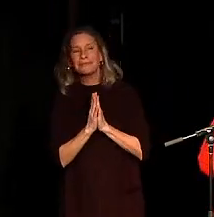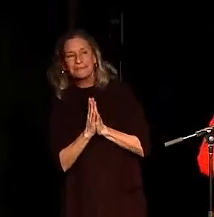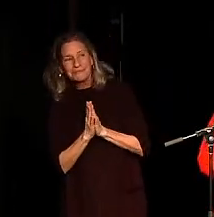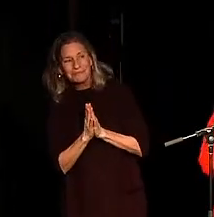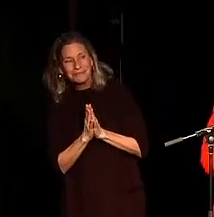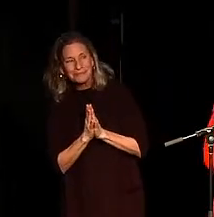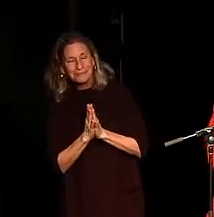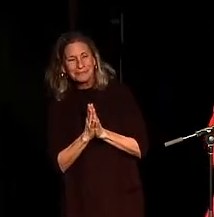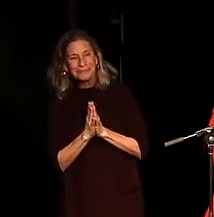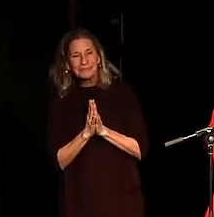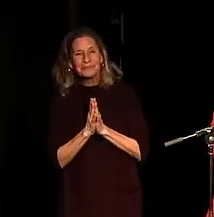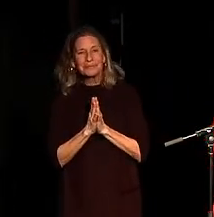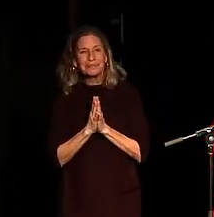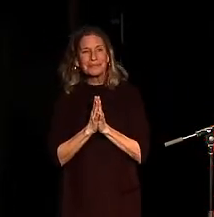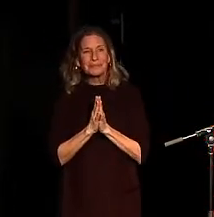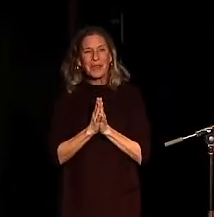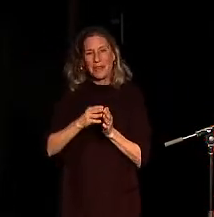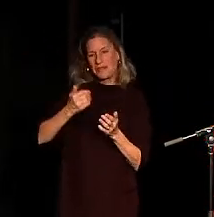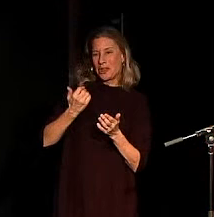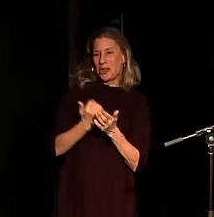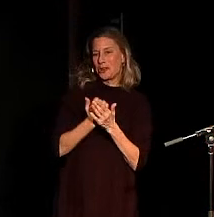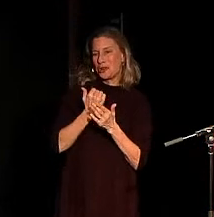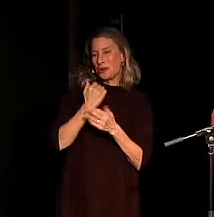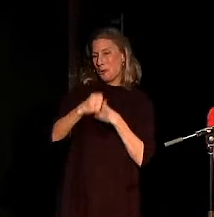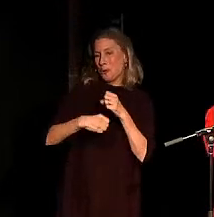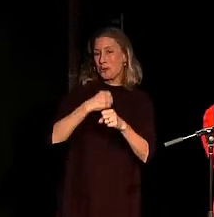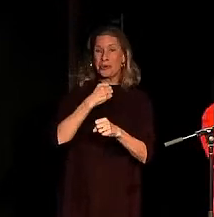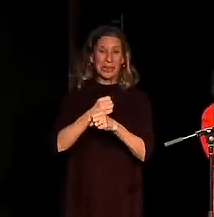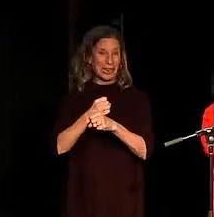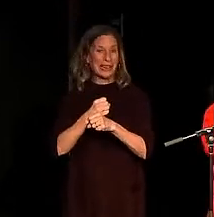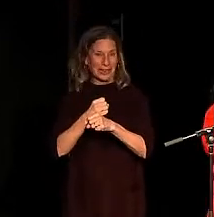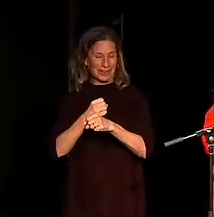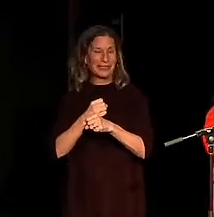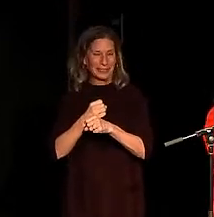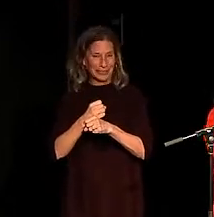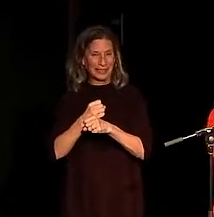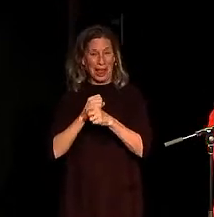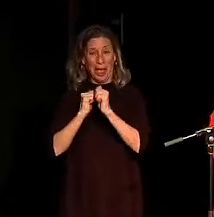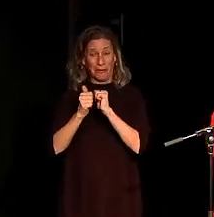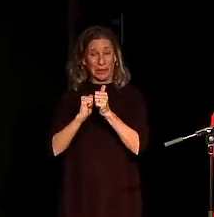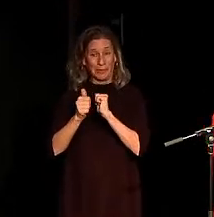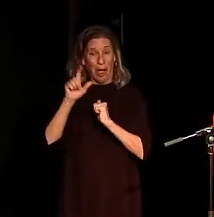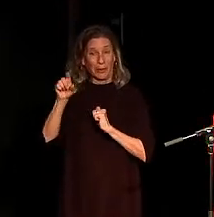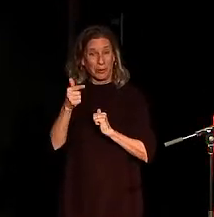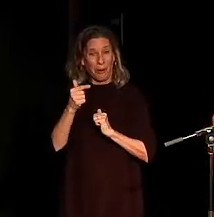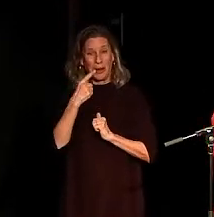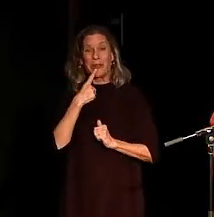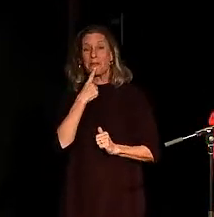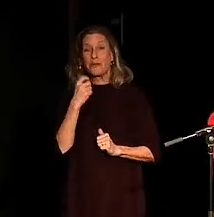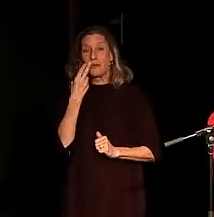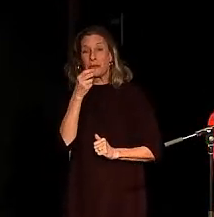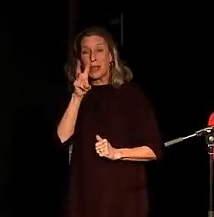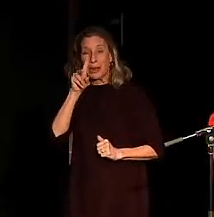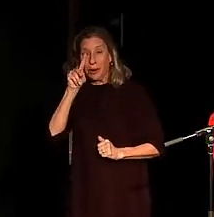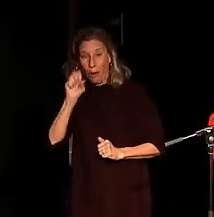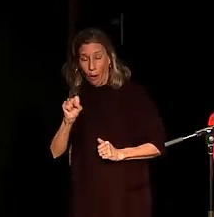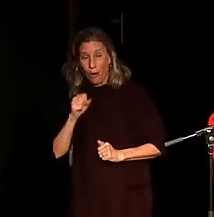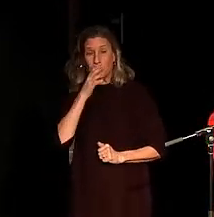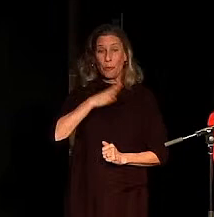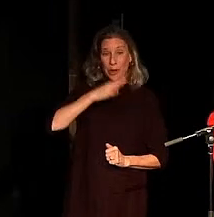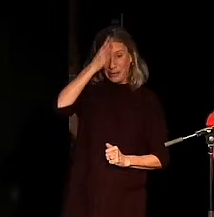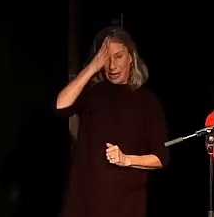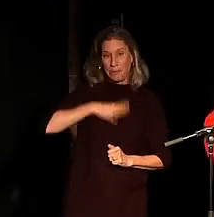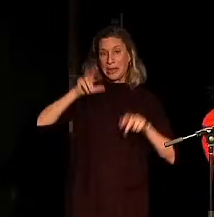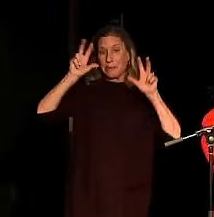the inaugural new season, because we brought the sports back, they were here before, of the LaGuardia Redhawks, our women's and men's